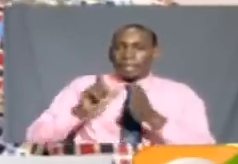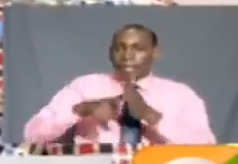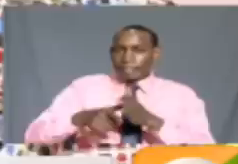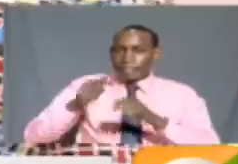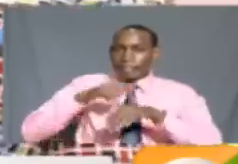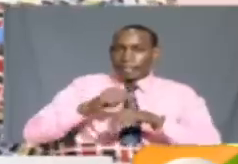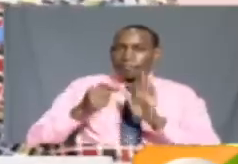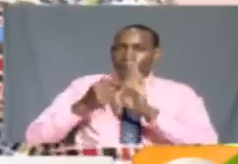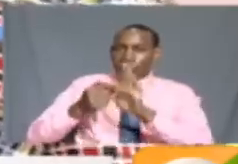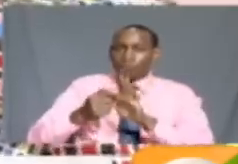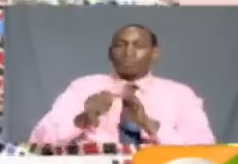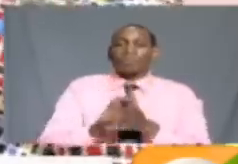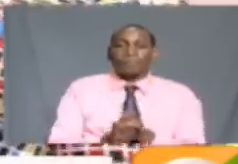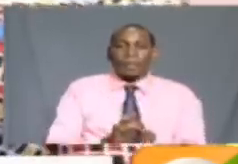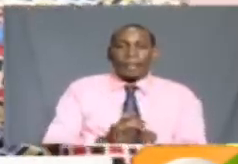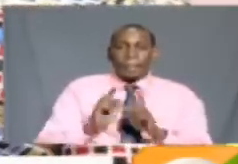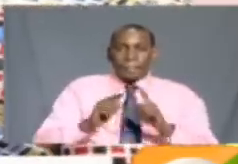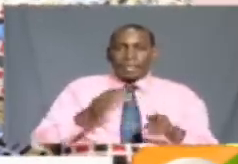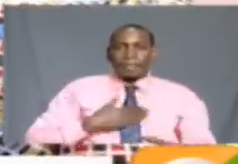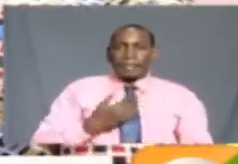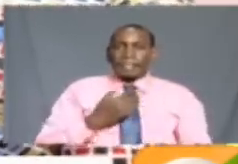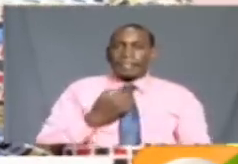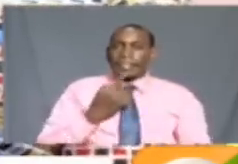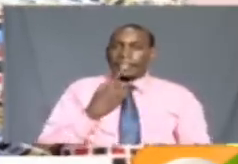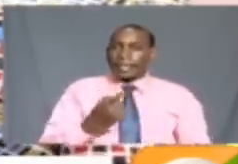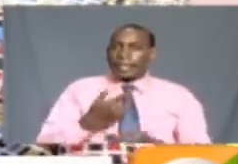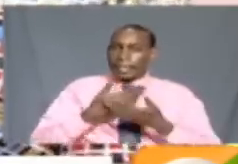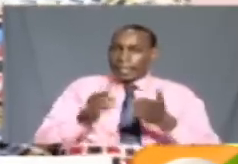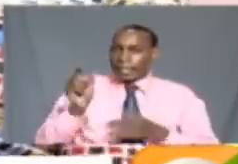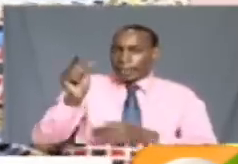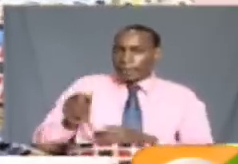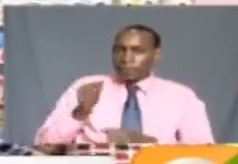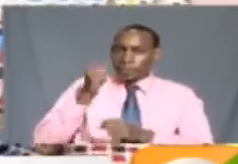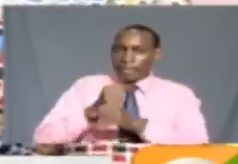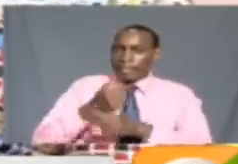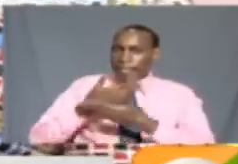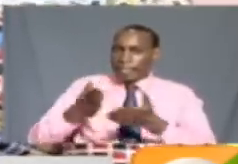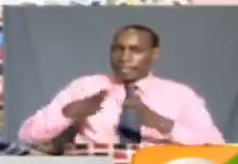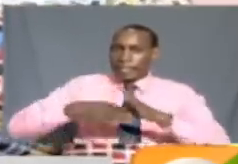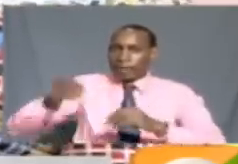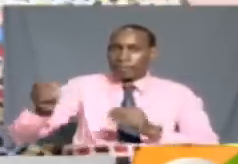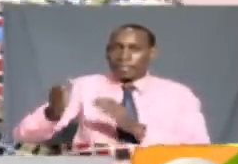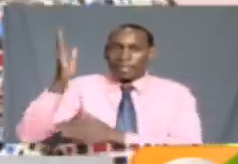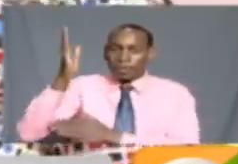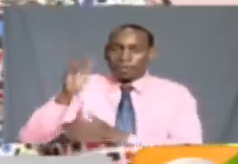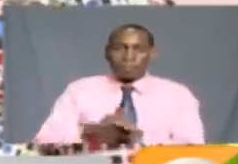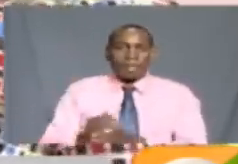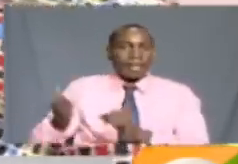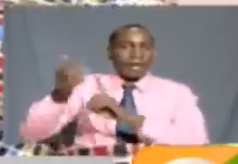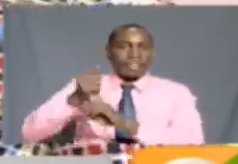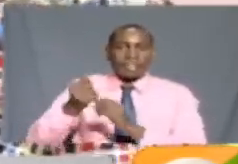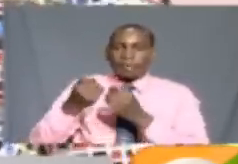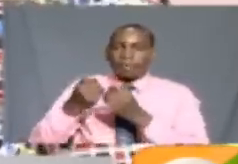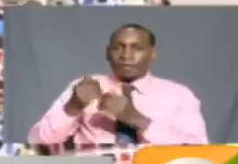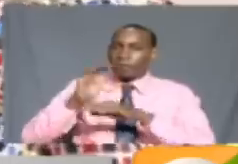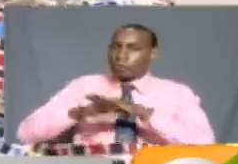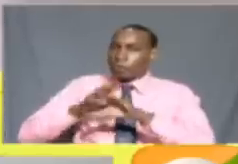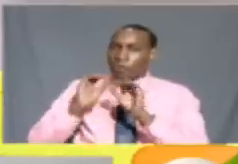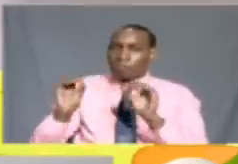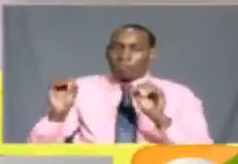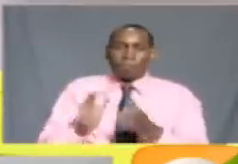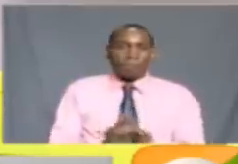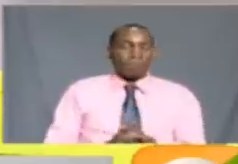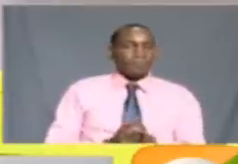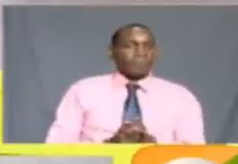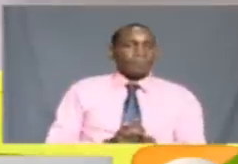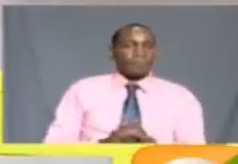right. But I can tell you, anybody who has done anything outside of God has never gone anywhere. But you still haven't answered my question in